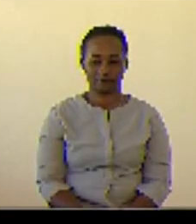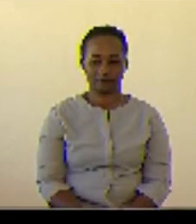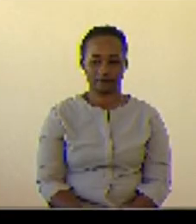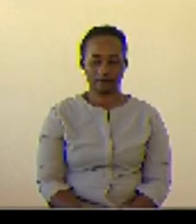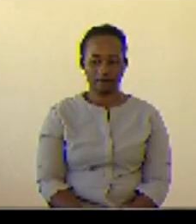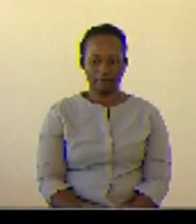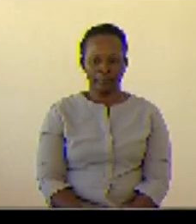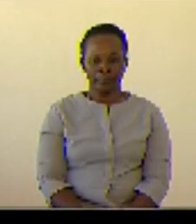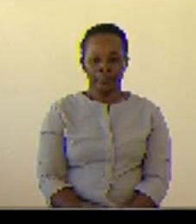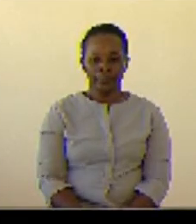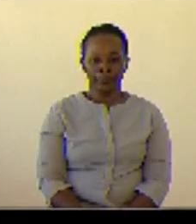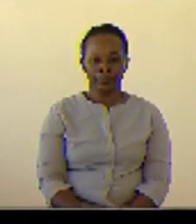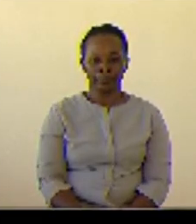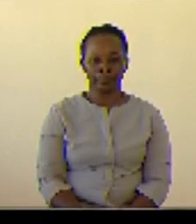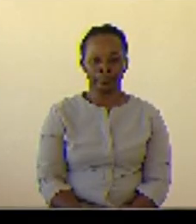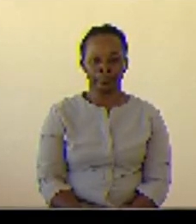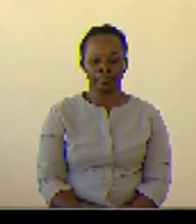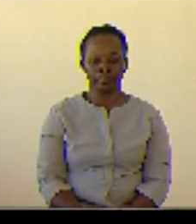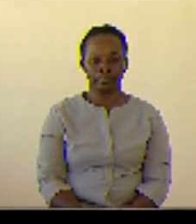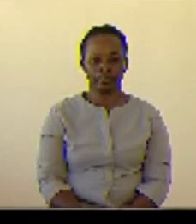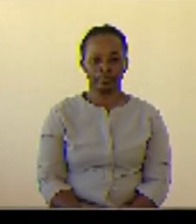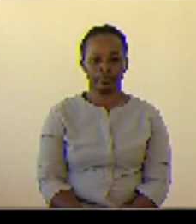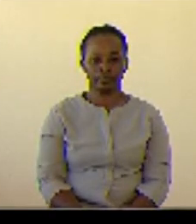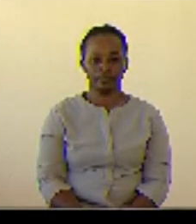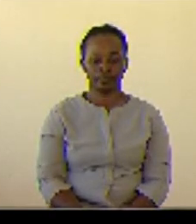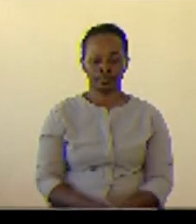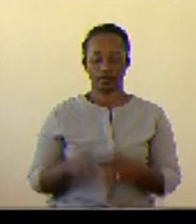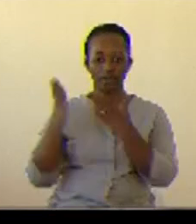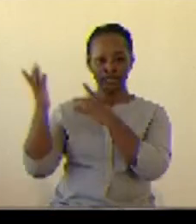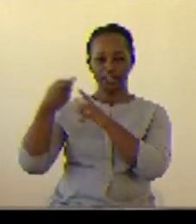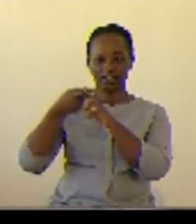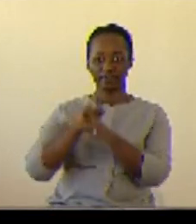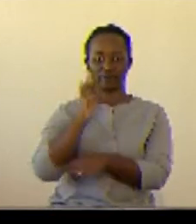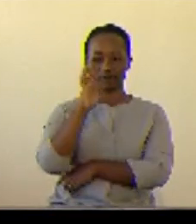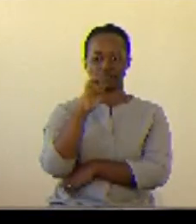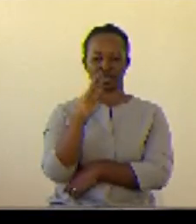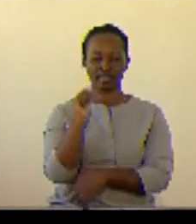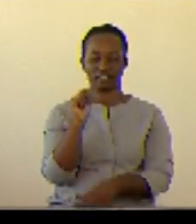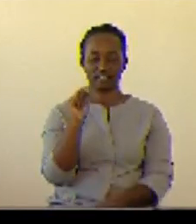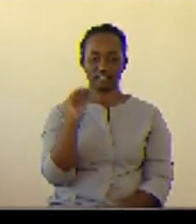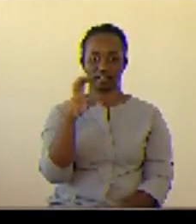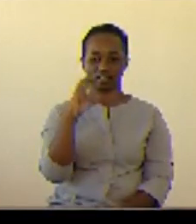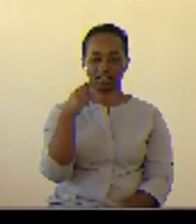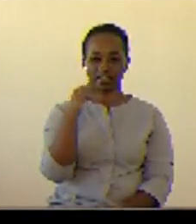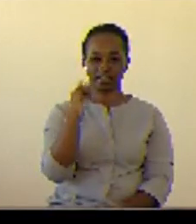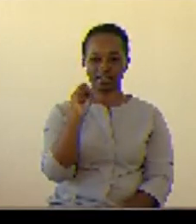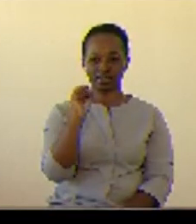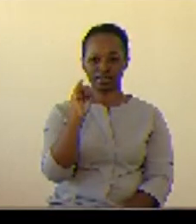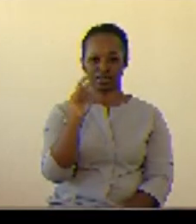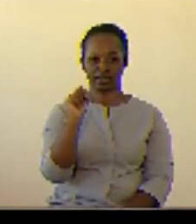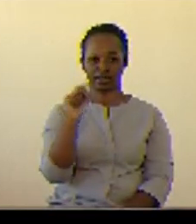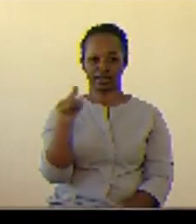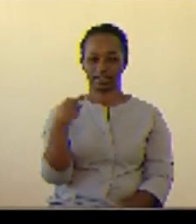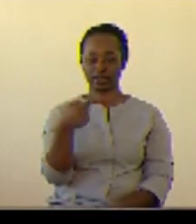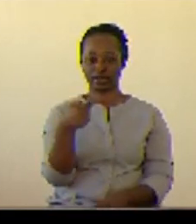The trademark of another. So this is from franchising as a strategy. You use the brand name, the